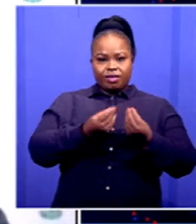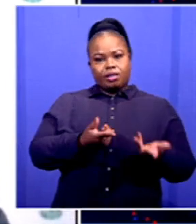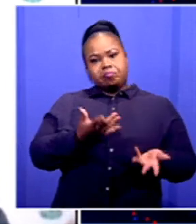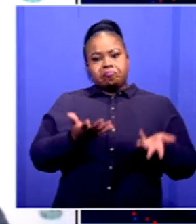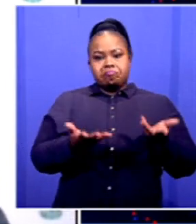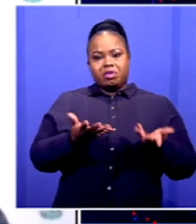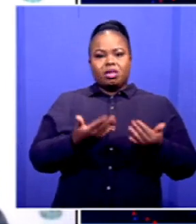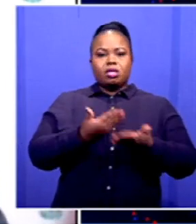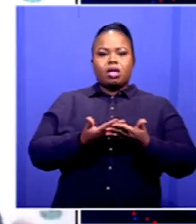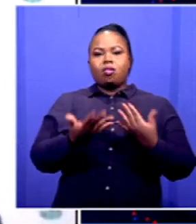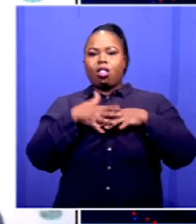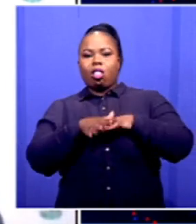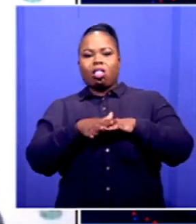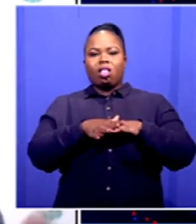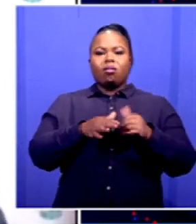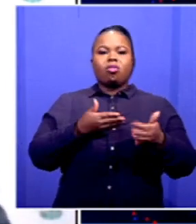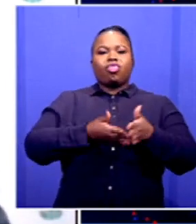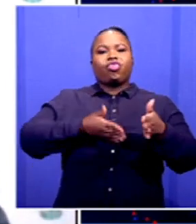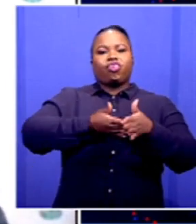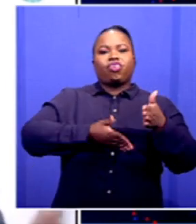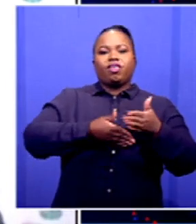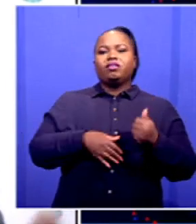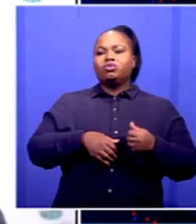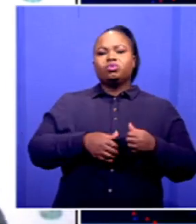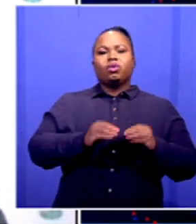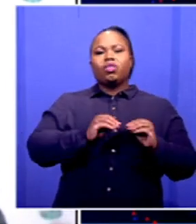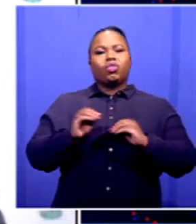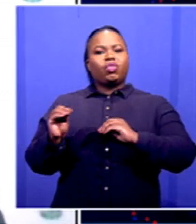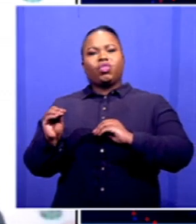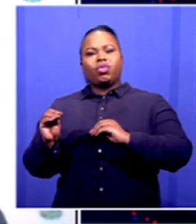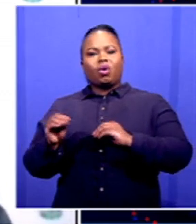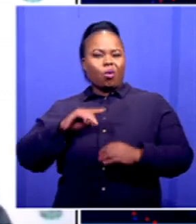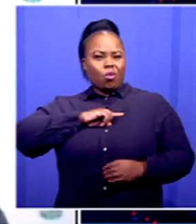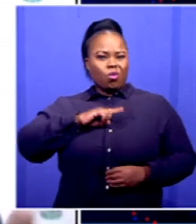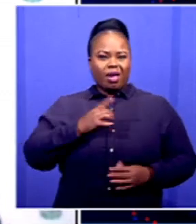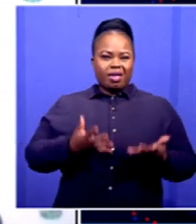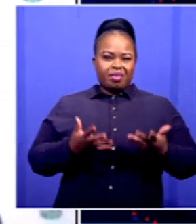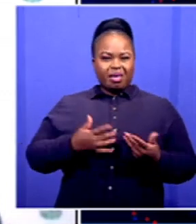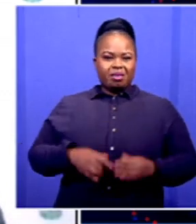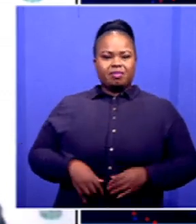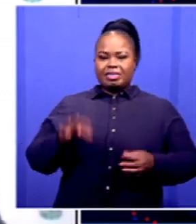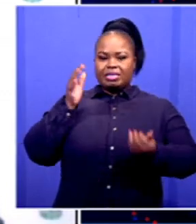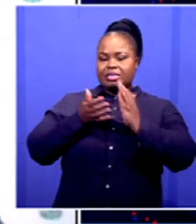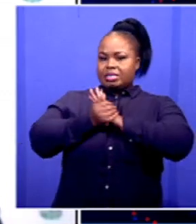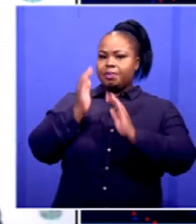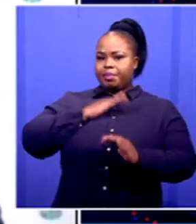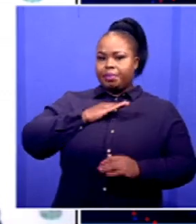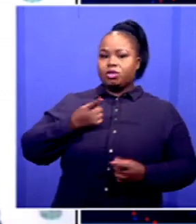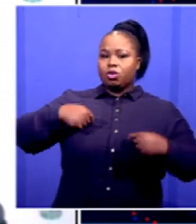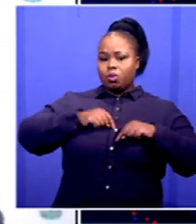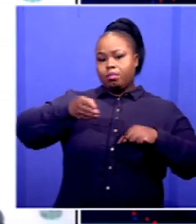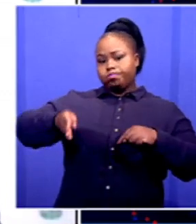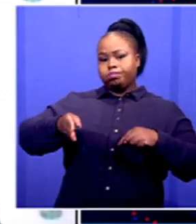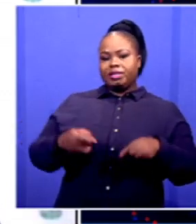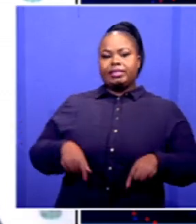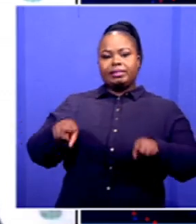either overlap and be delayed or obstructed, or things that tend not to go because of lack of particular skills, our presence at the same time,